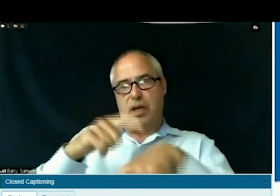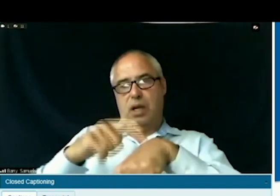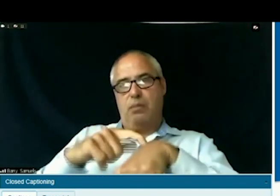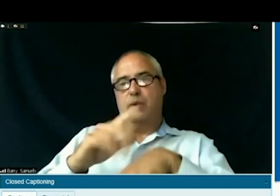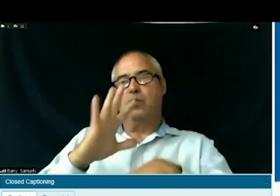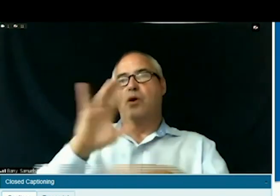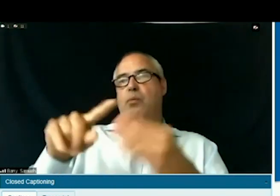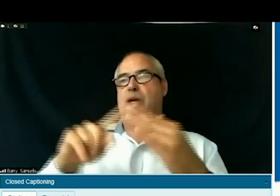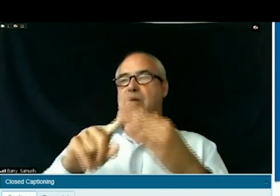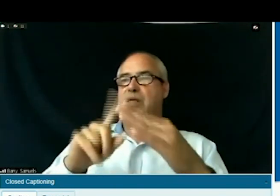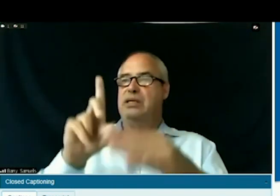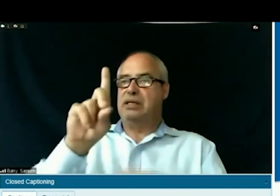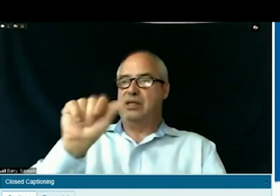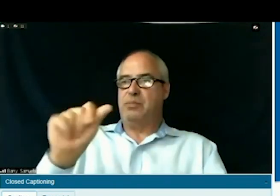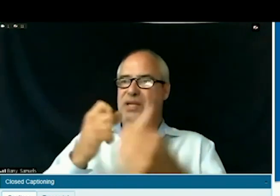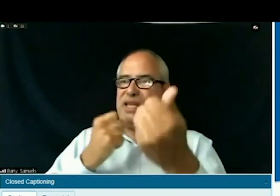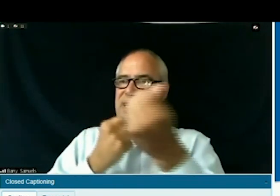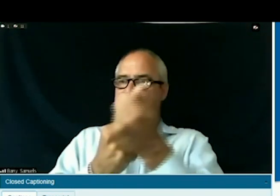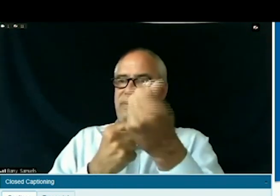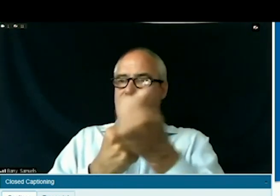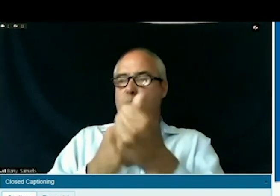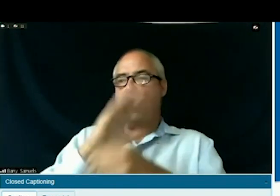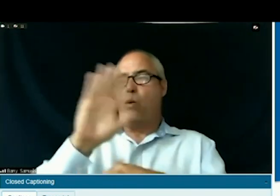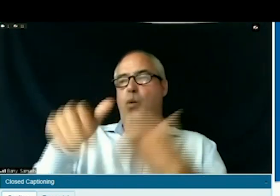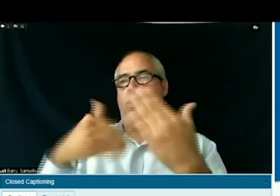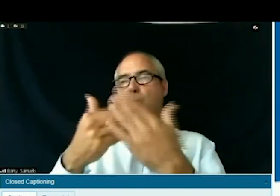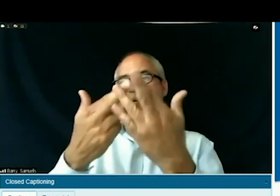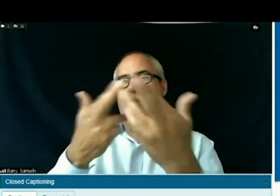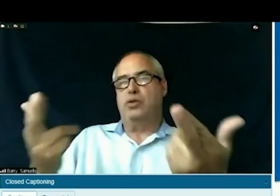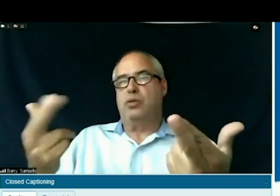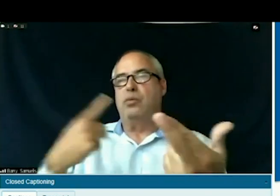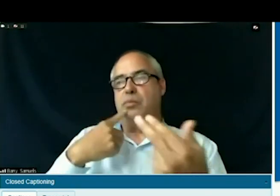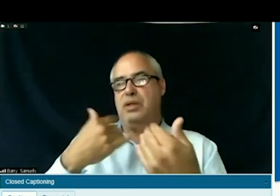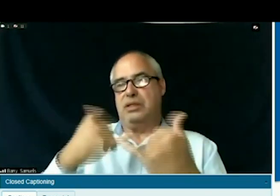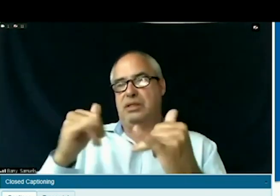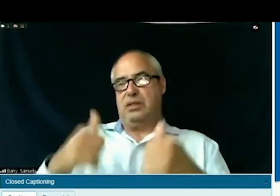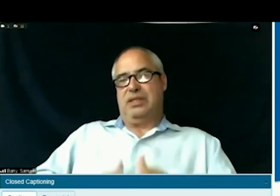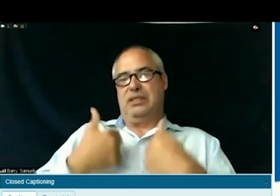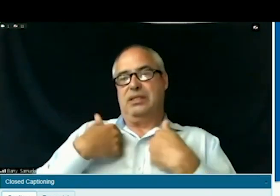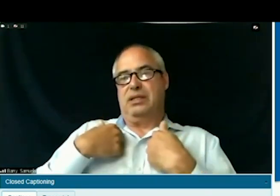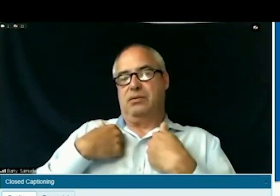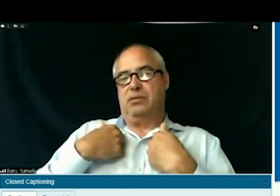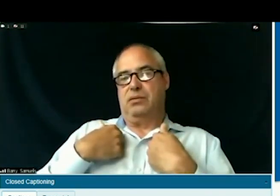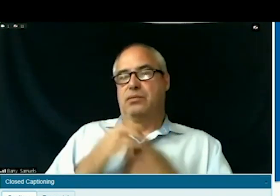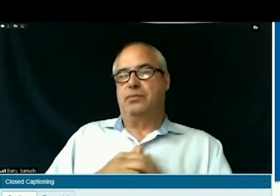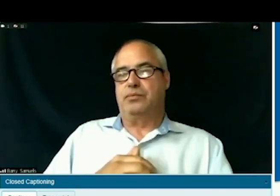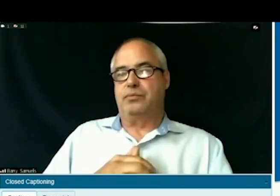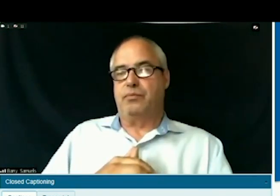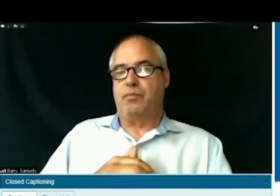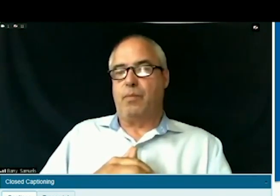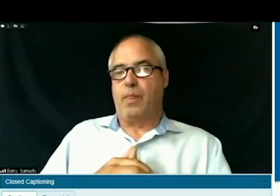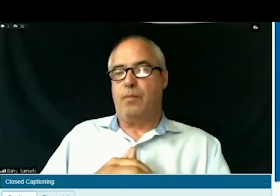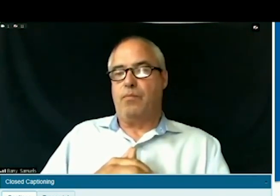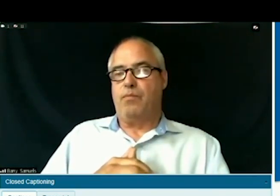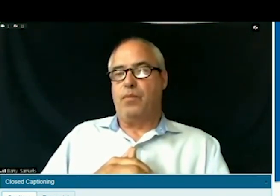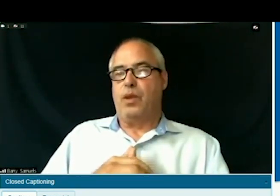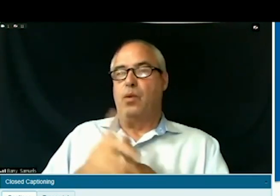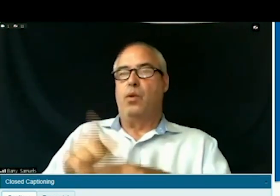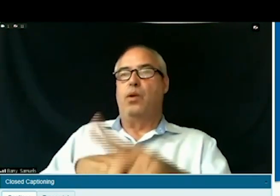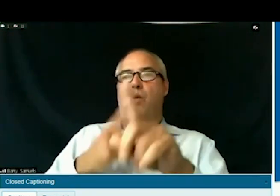disability advocacy and all of the resources that exist for people with disabilities. There are